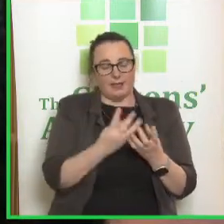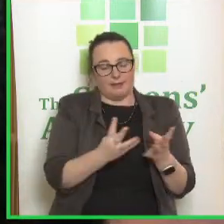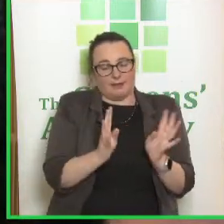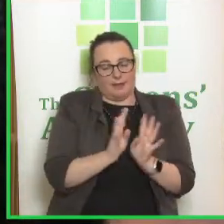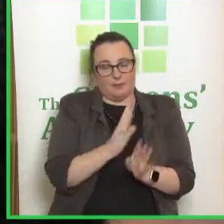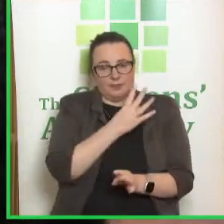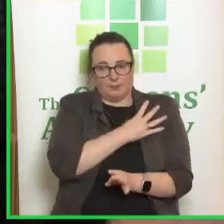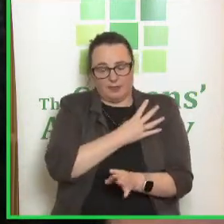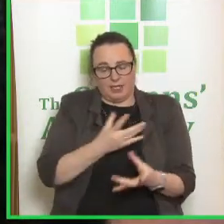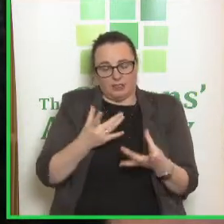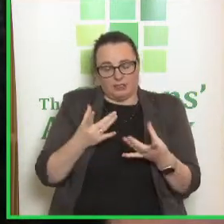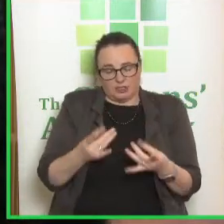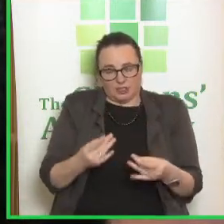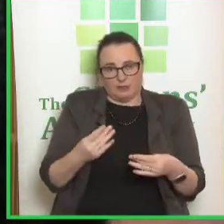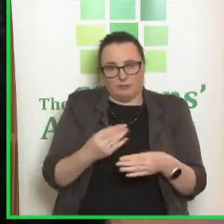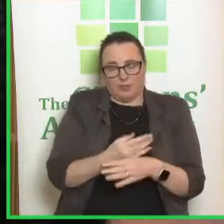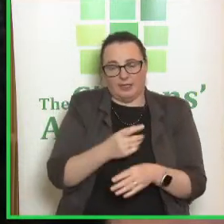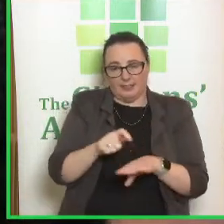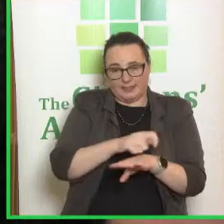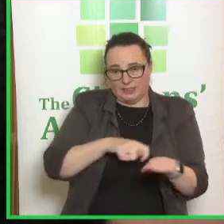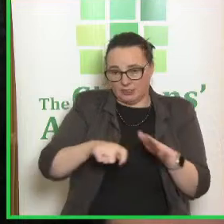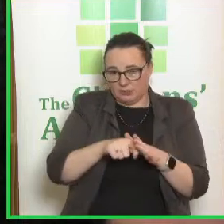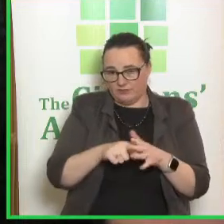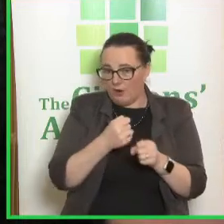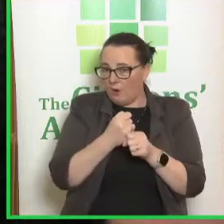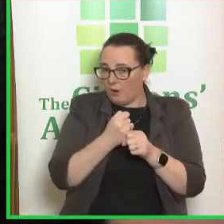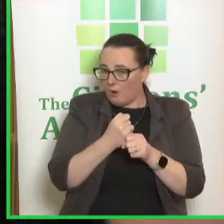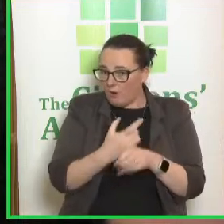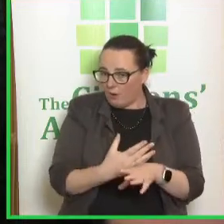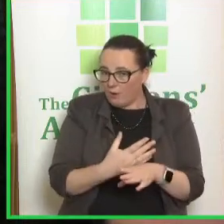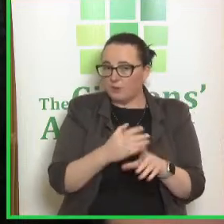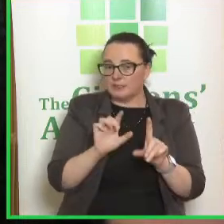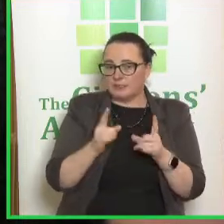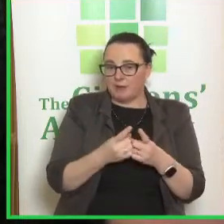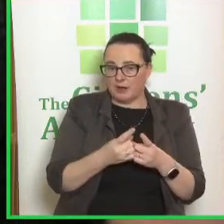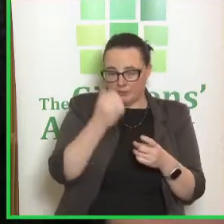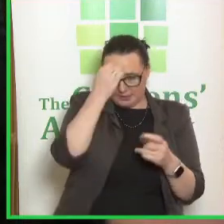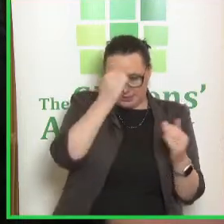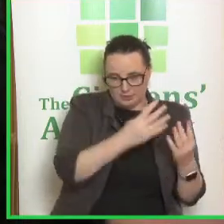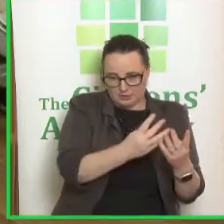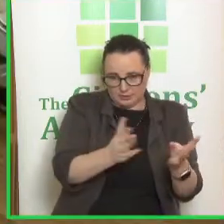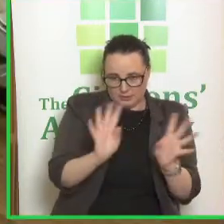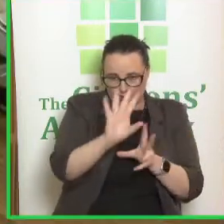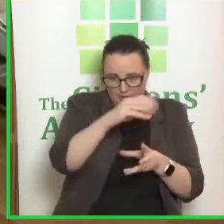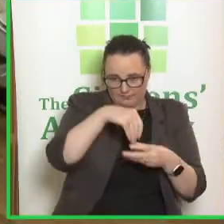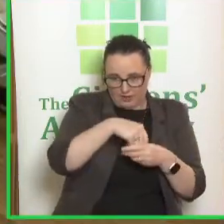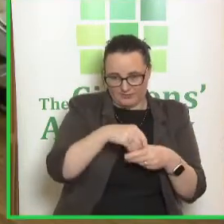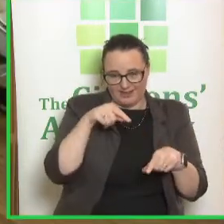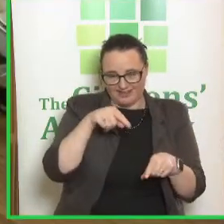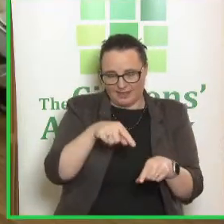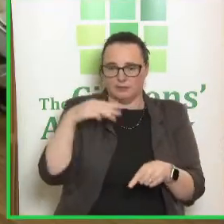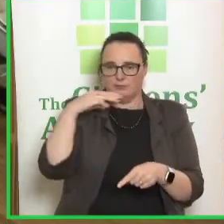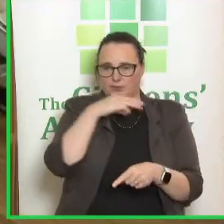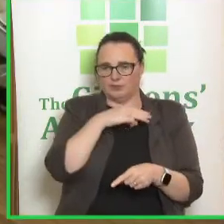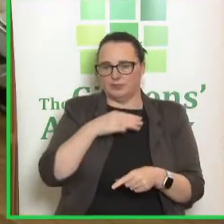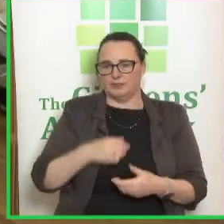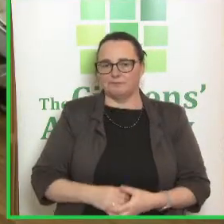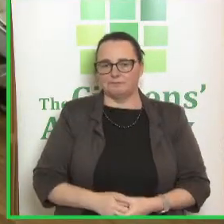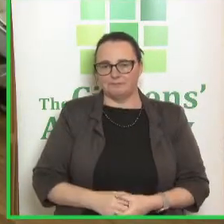all departments and all levels of society involved in the response to drug use is really important. Thanks. Thanks, Aaron. Okay.